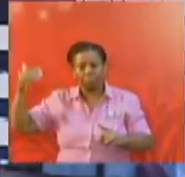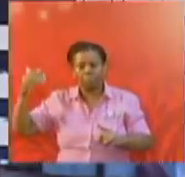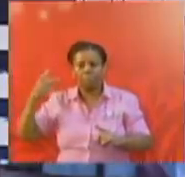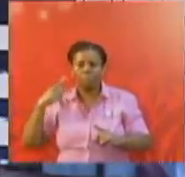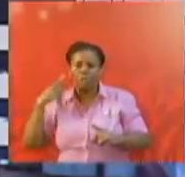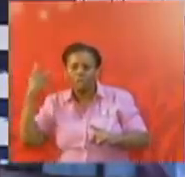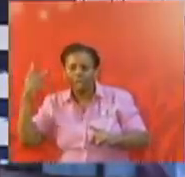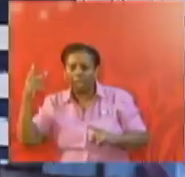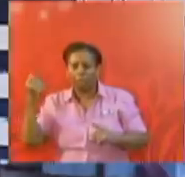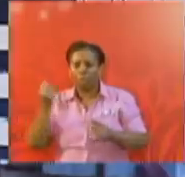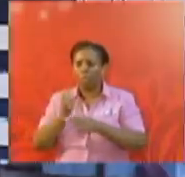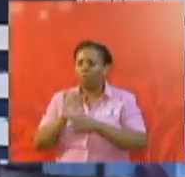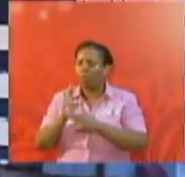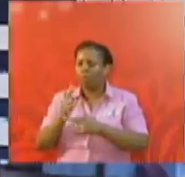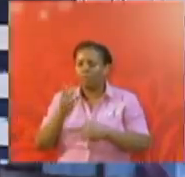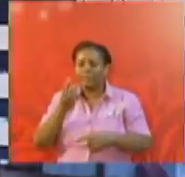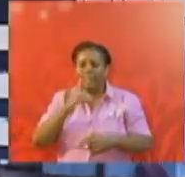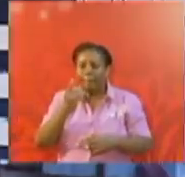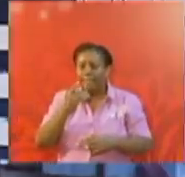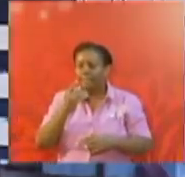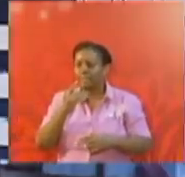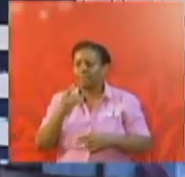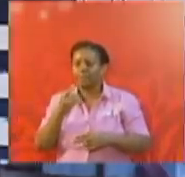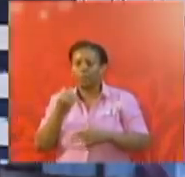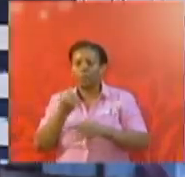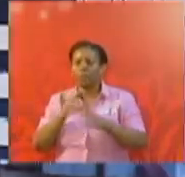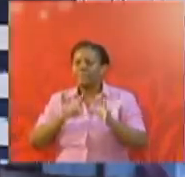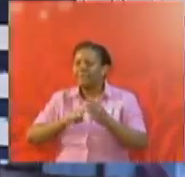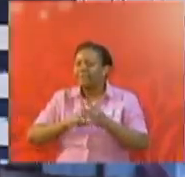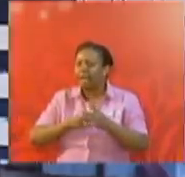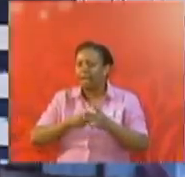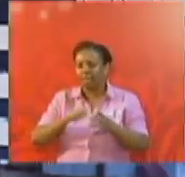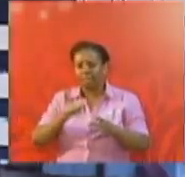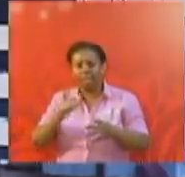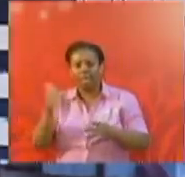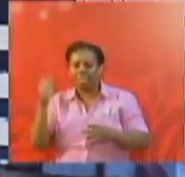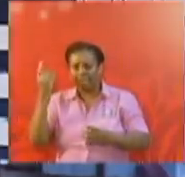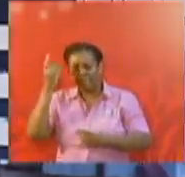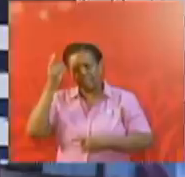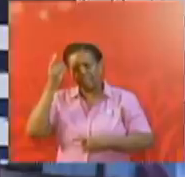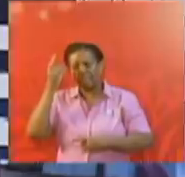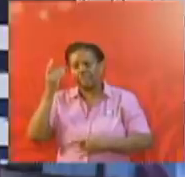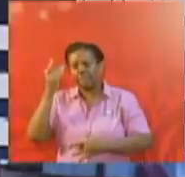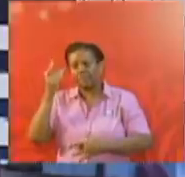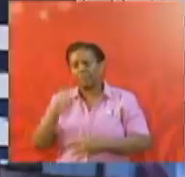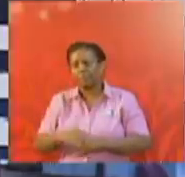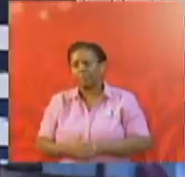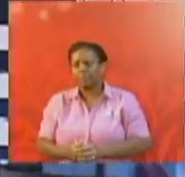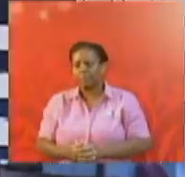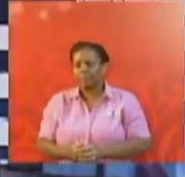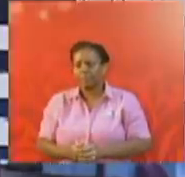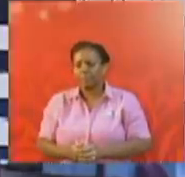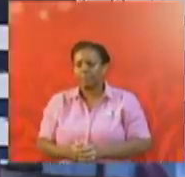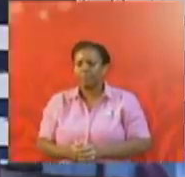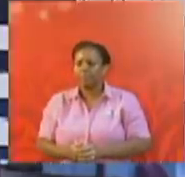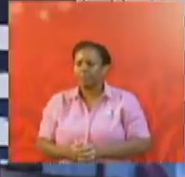and they may have the beginnings of these comorbidities. However, to answer your question, the common pathway it seems that